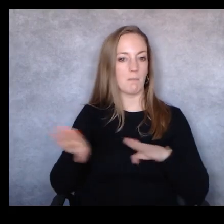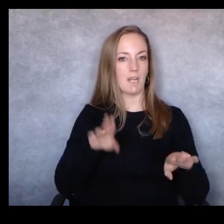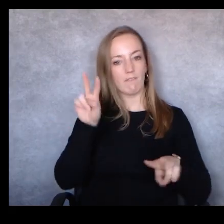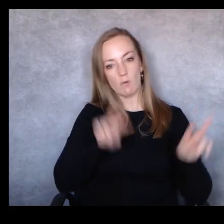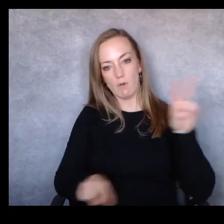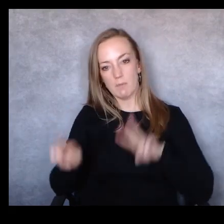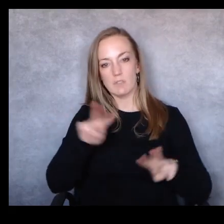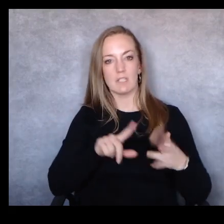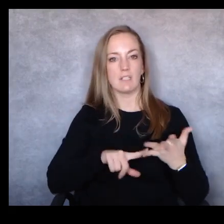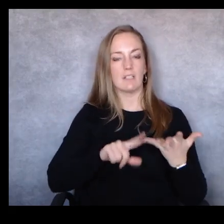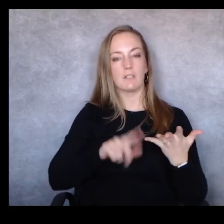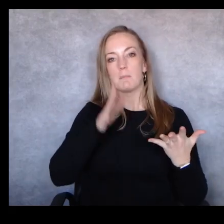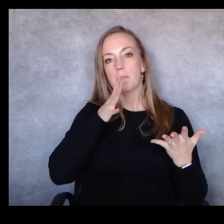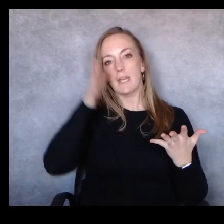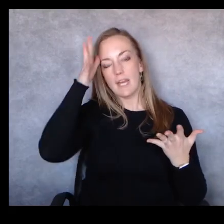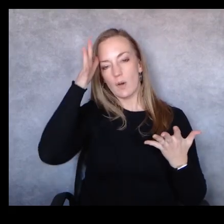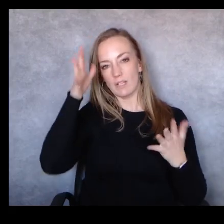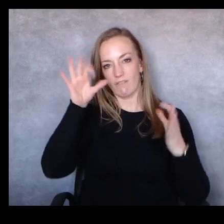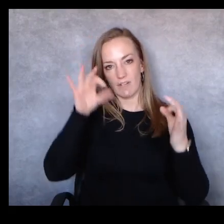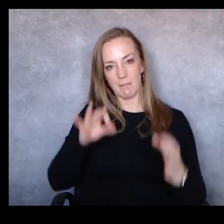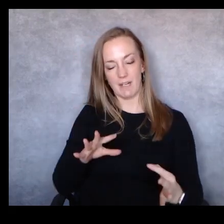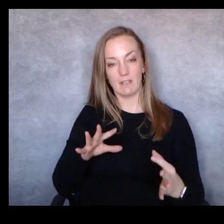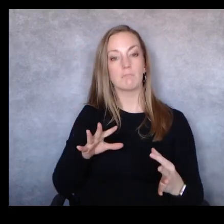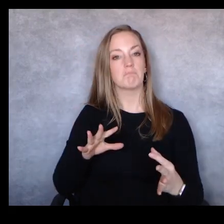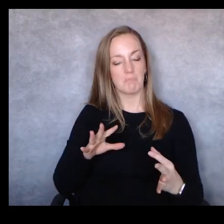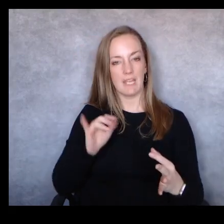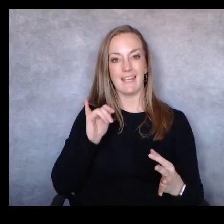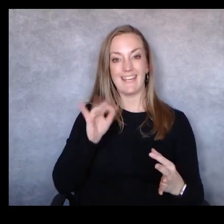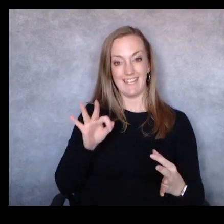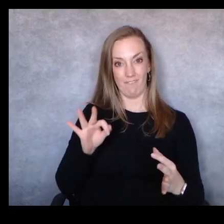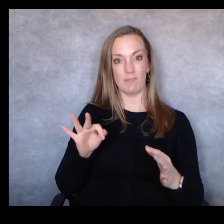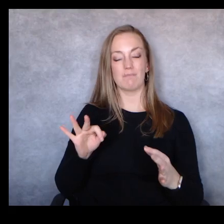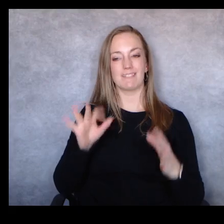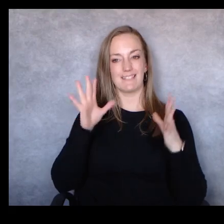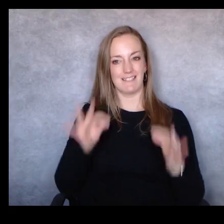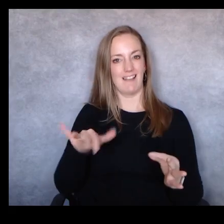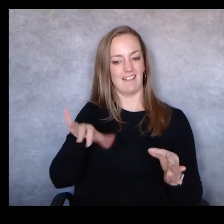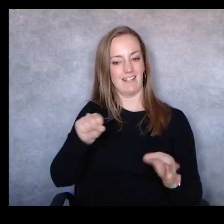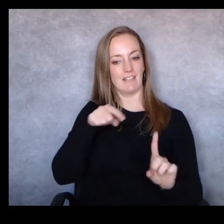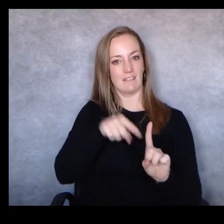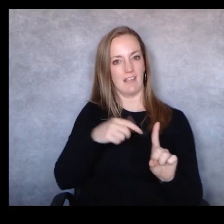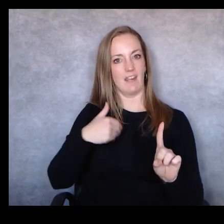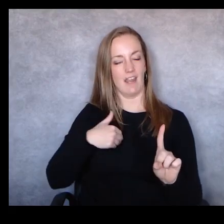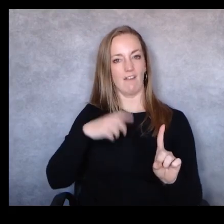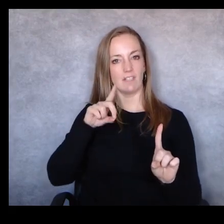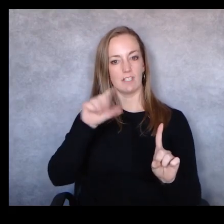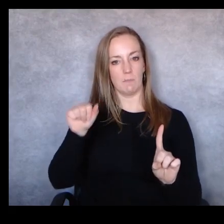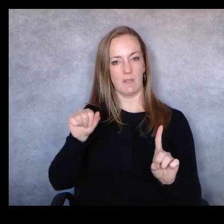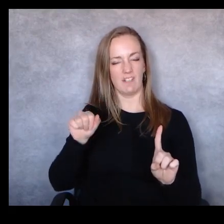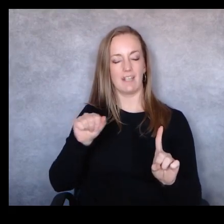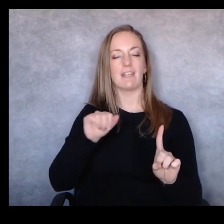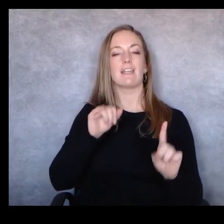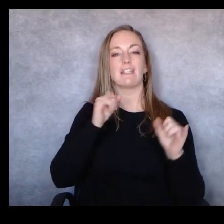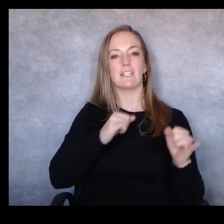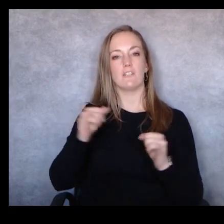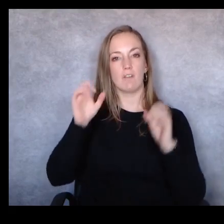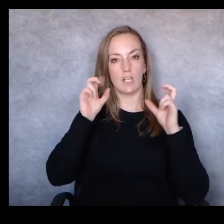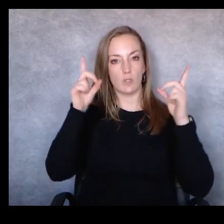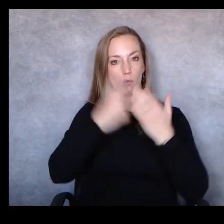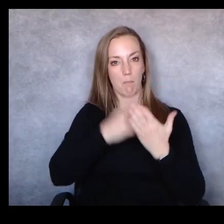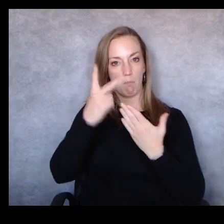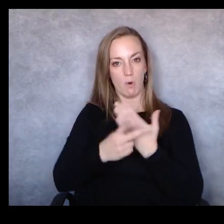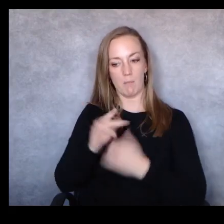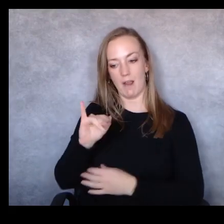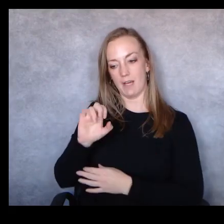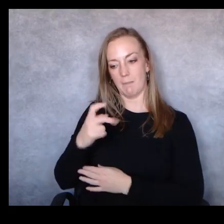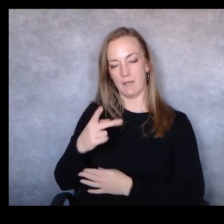few. If it is determined that a child has a disability, an individual education program, IEP, must be developed